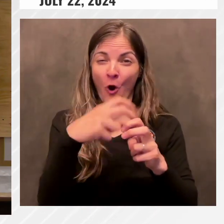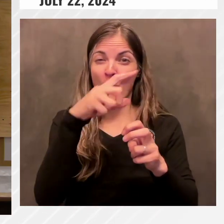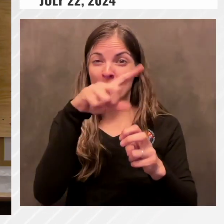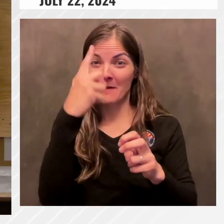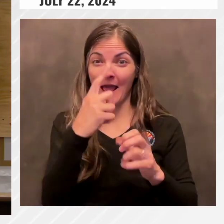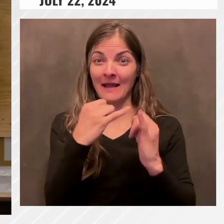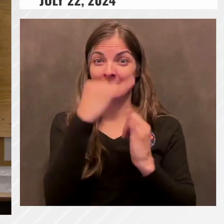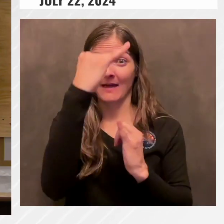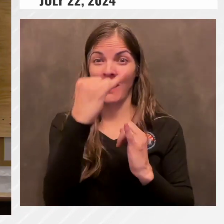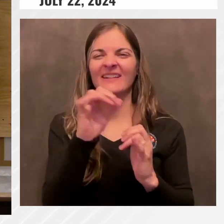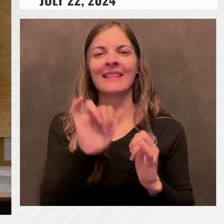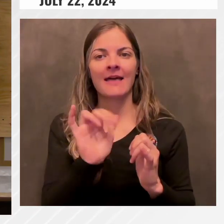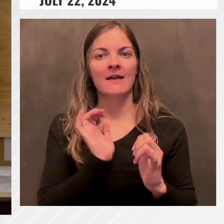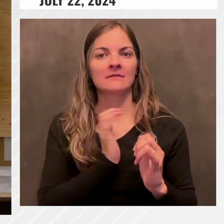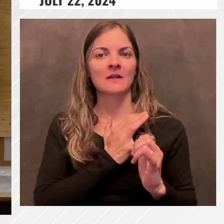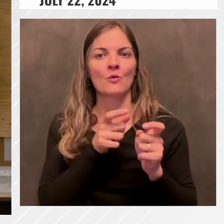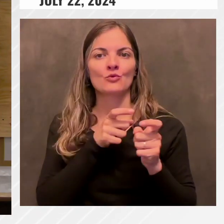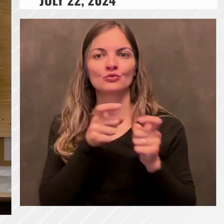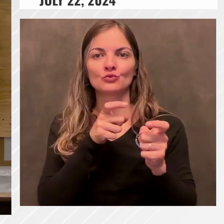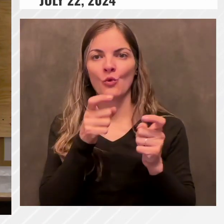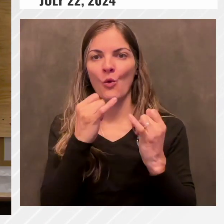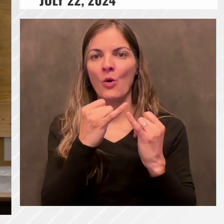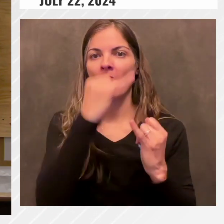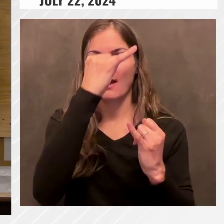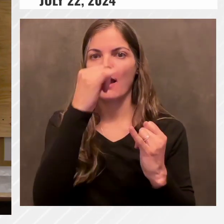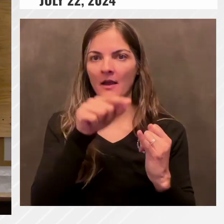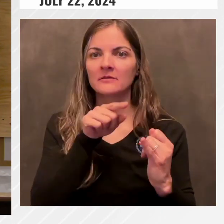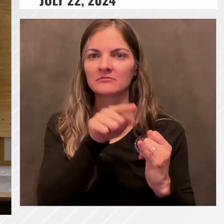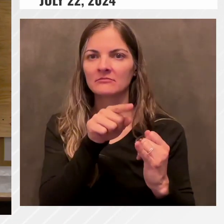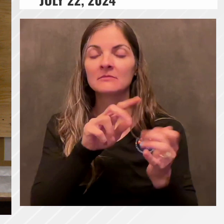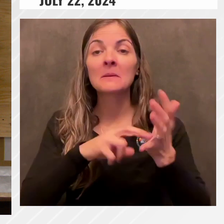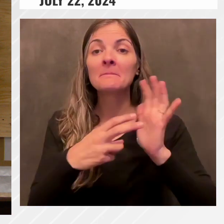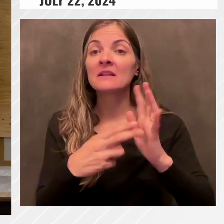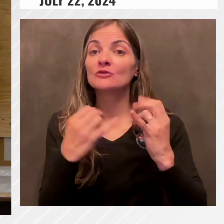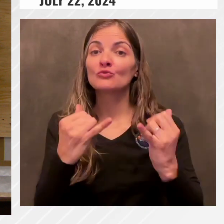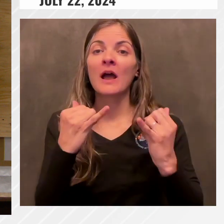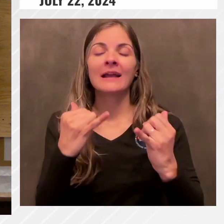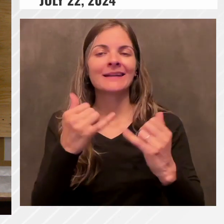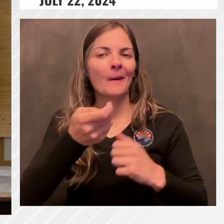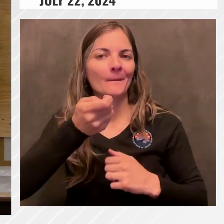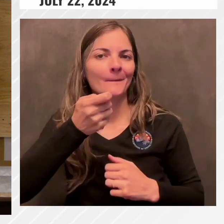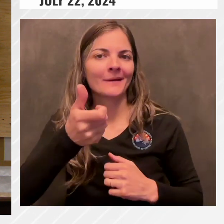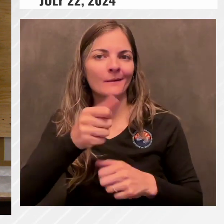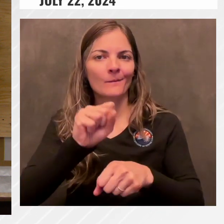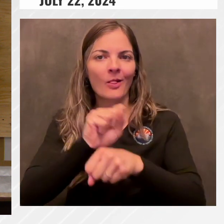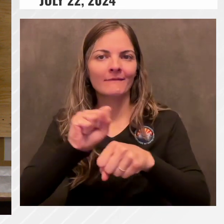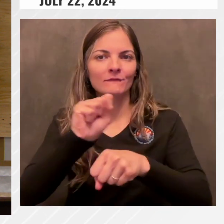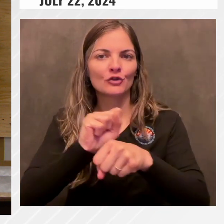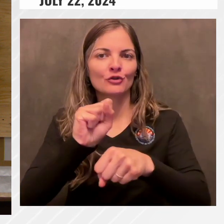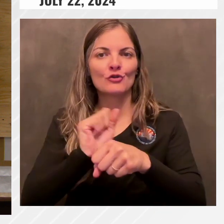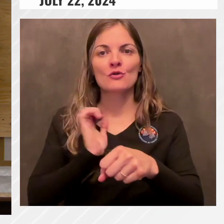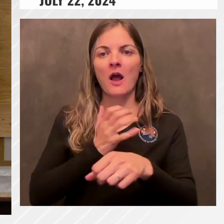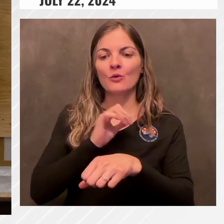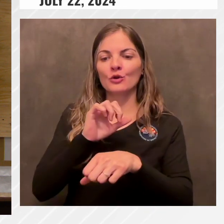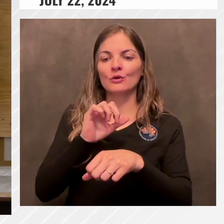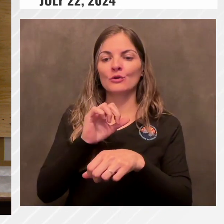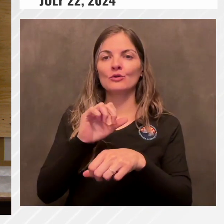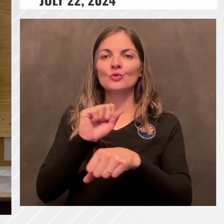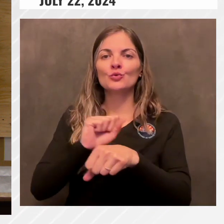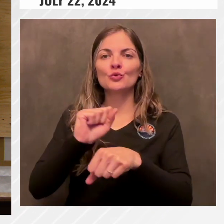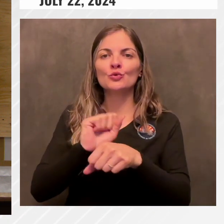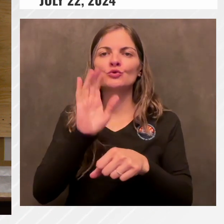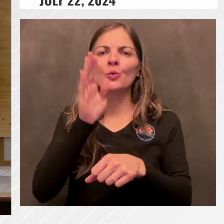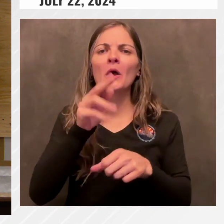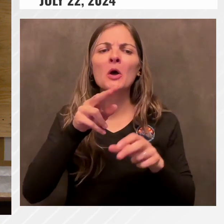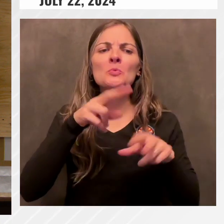line, which requires minimal effort. Crews will tactically patrol that, which means it's been mopped up, and